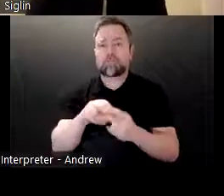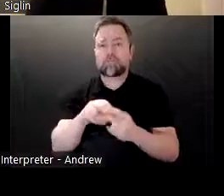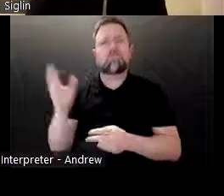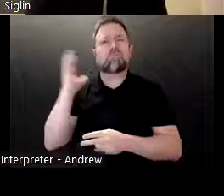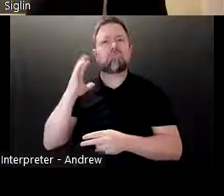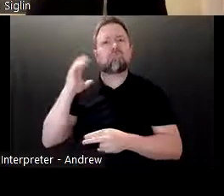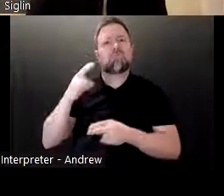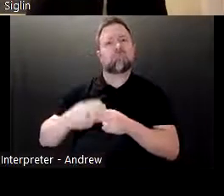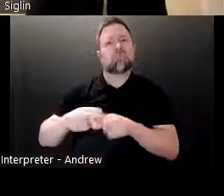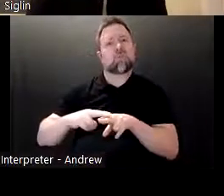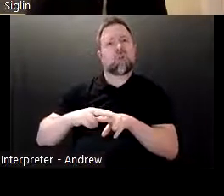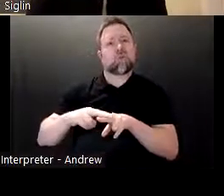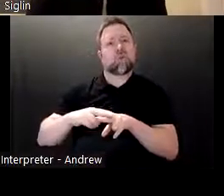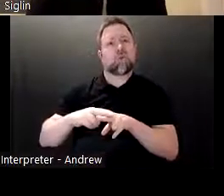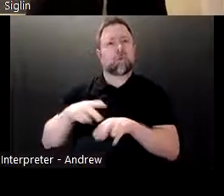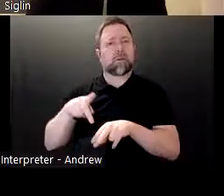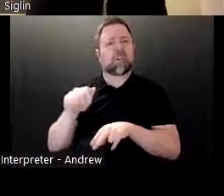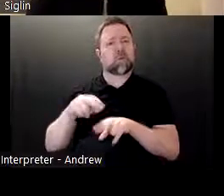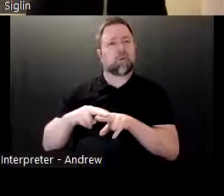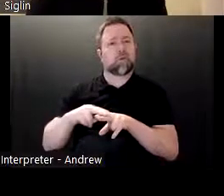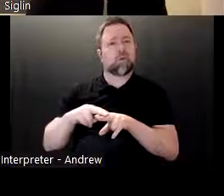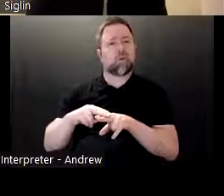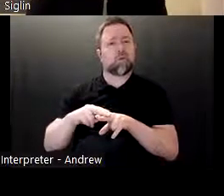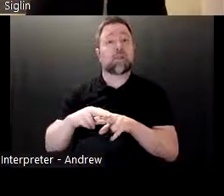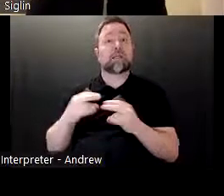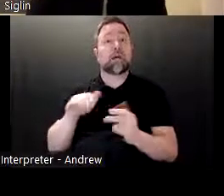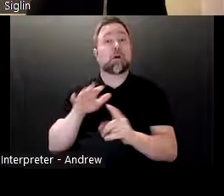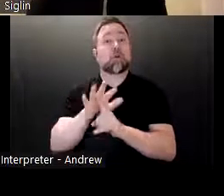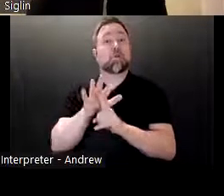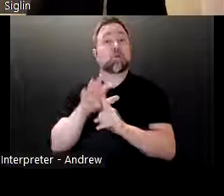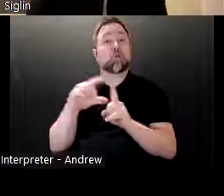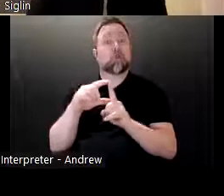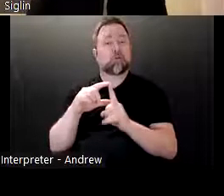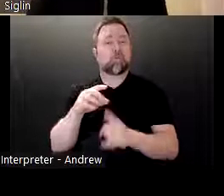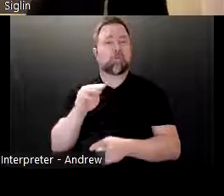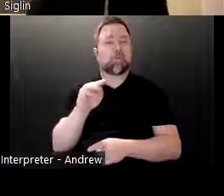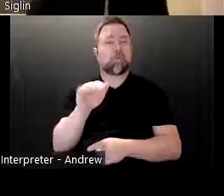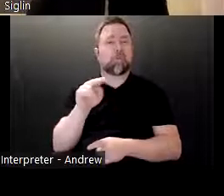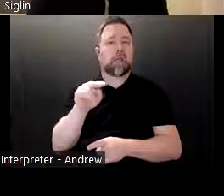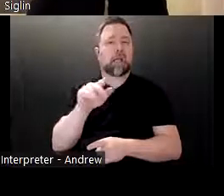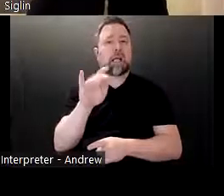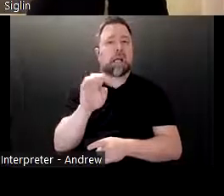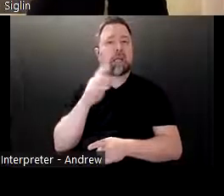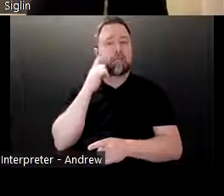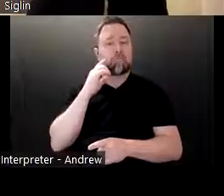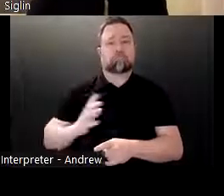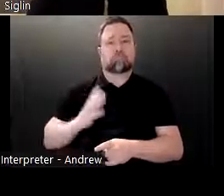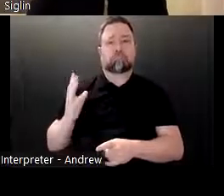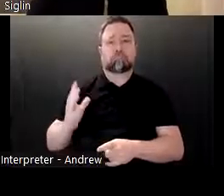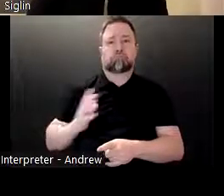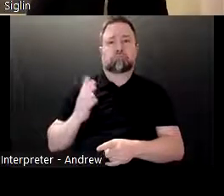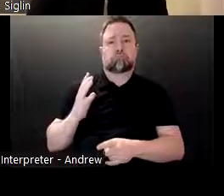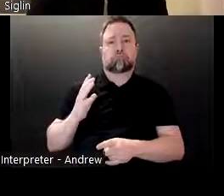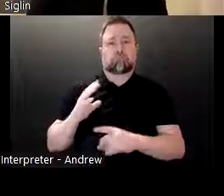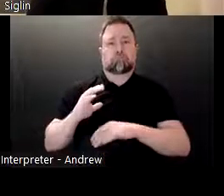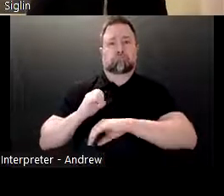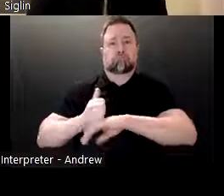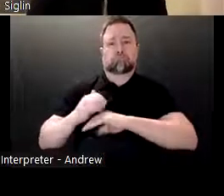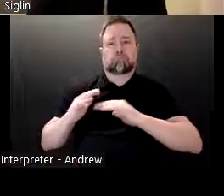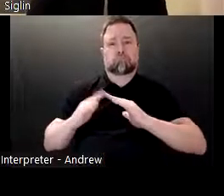by the Pennsylvania Railroad, it is now the popular term for a series of affluent suburbs that grew up along this